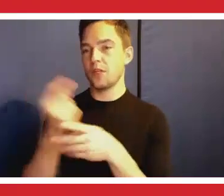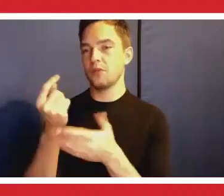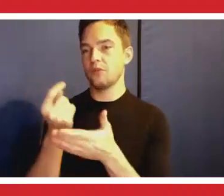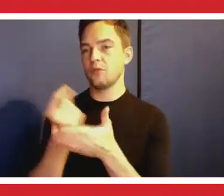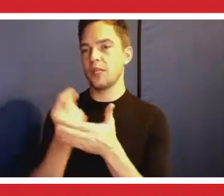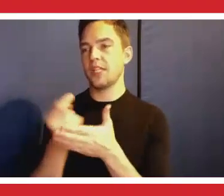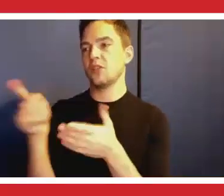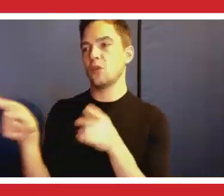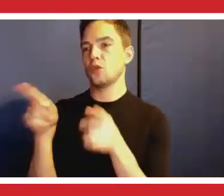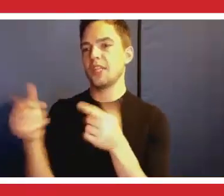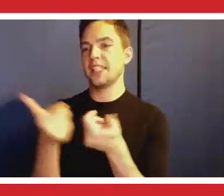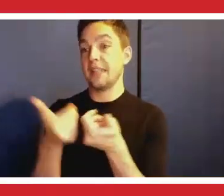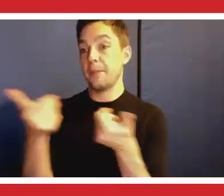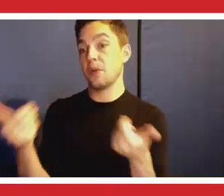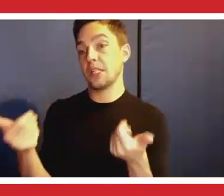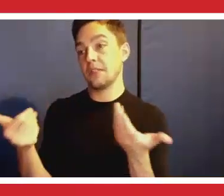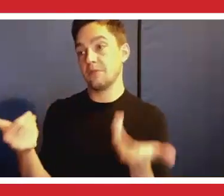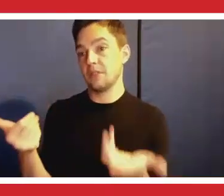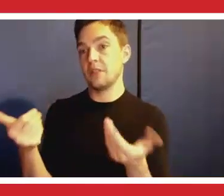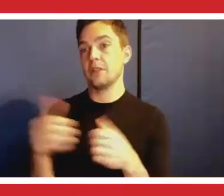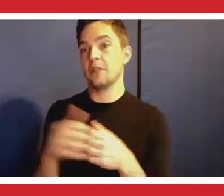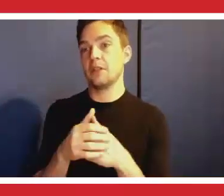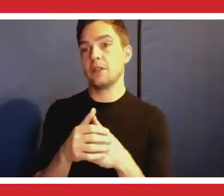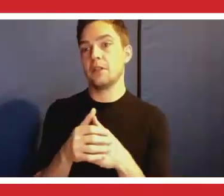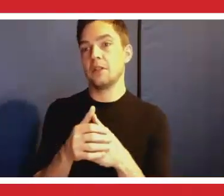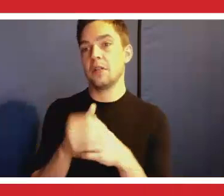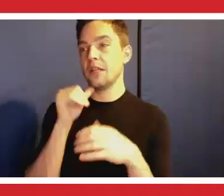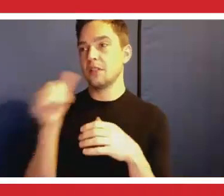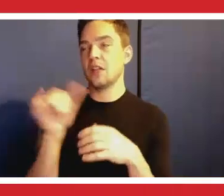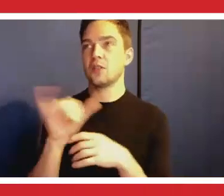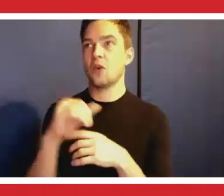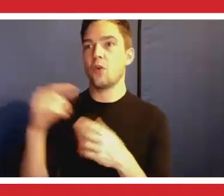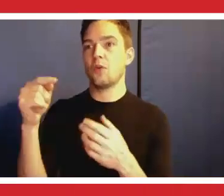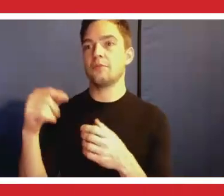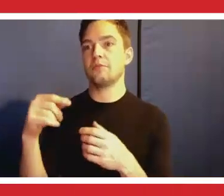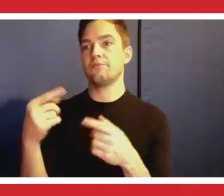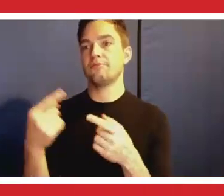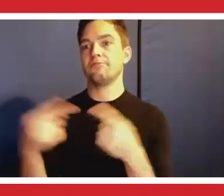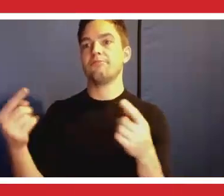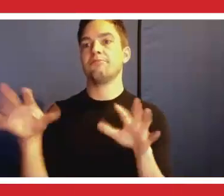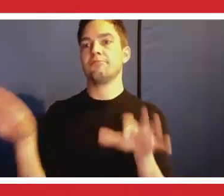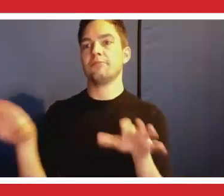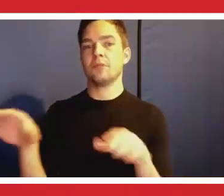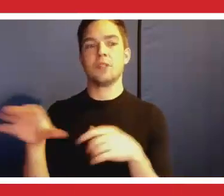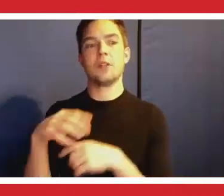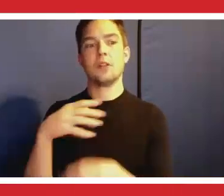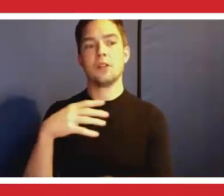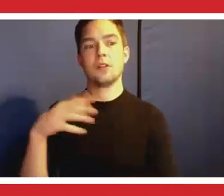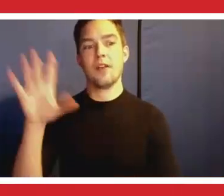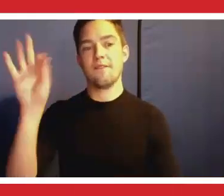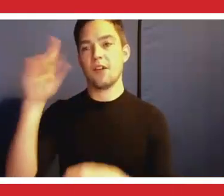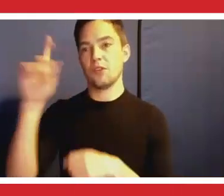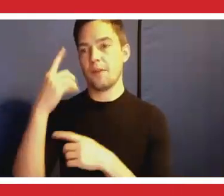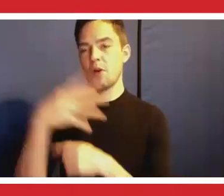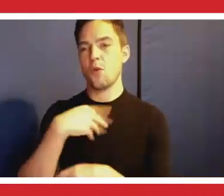separately and almost got quite sort of verticalised around the Whitehall government, which is the sort of central federal government in the UK,